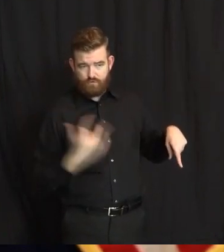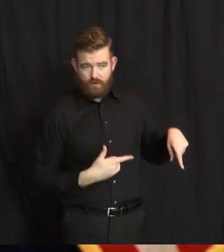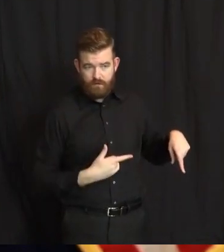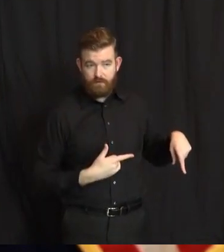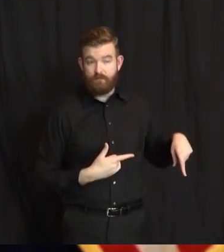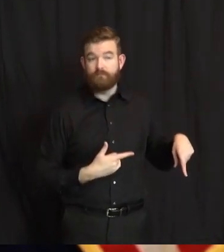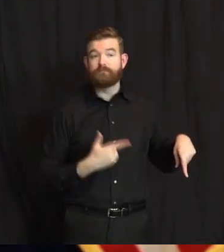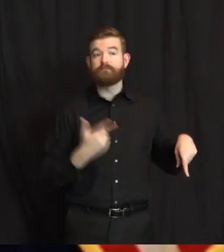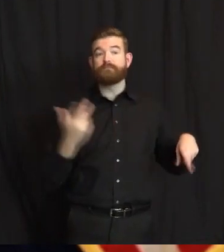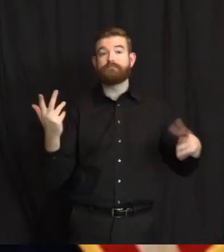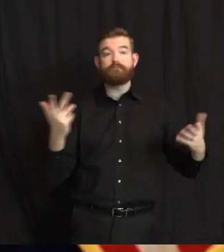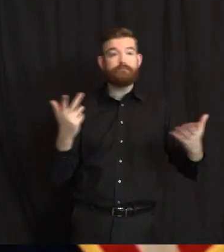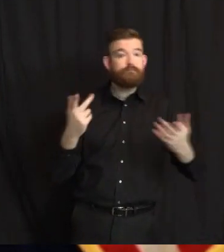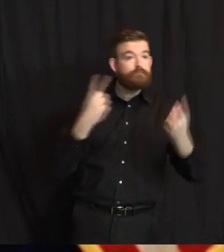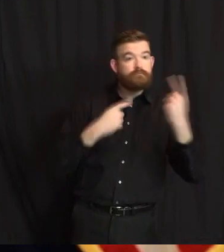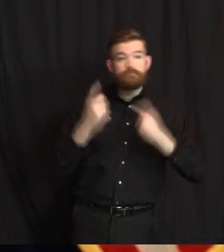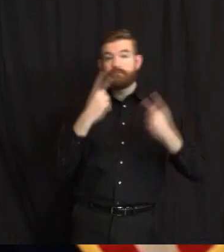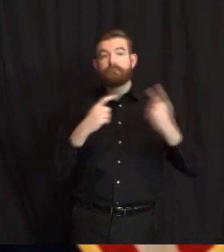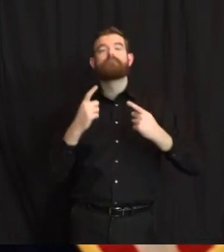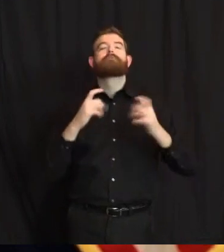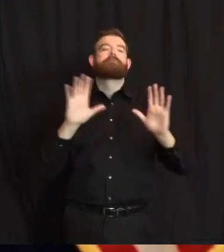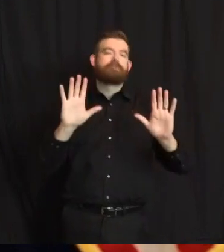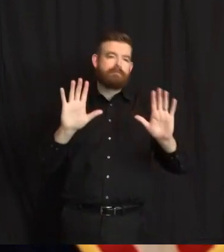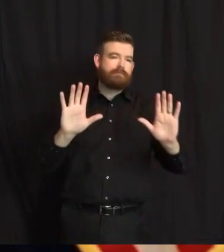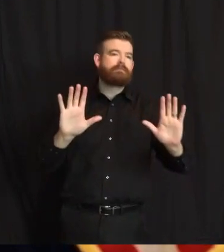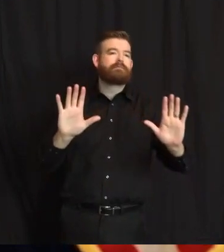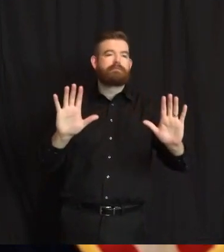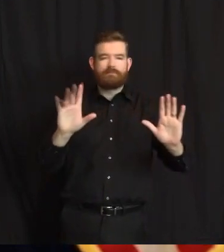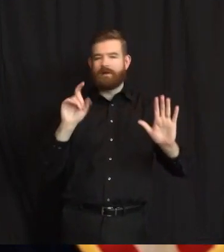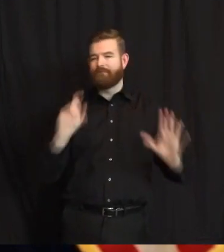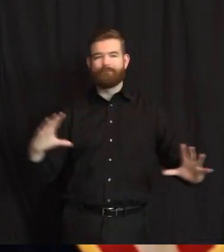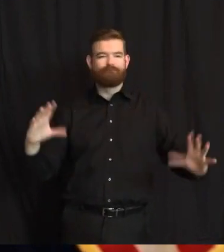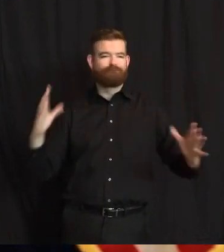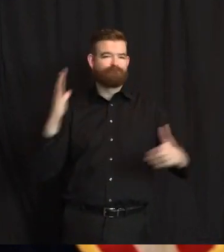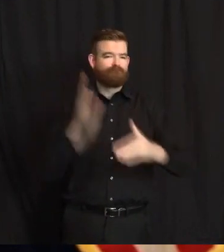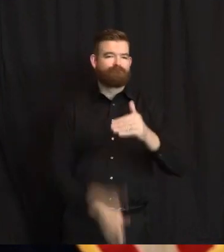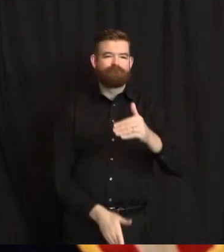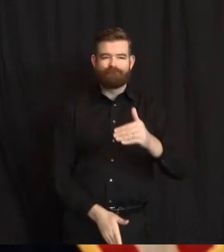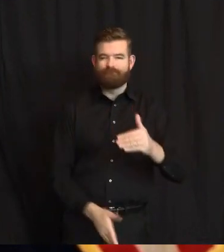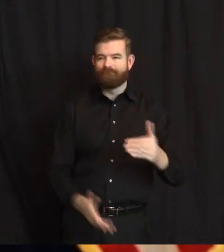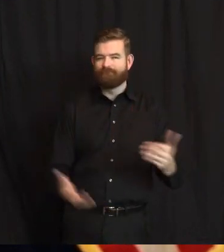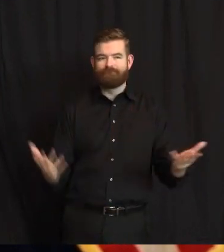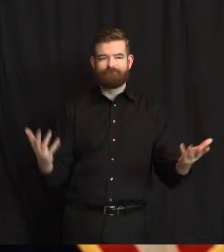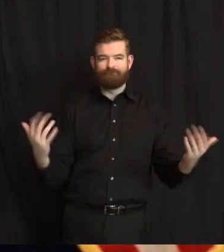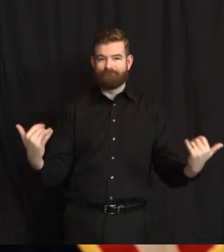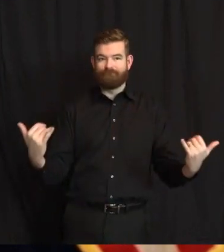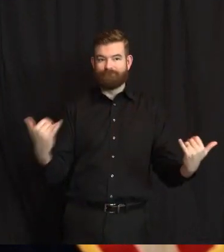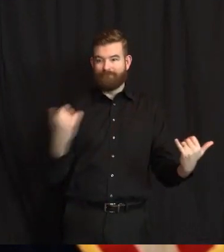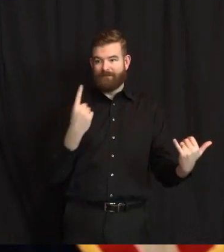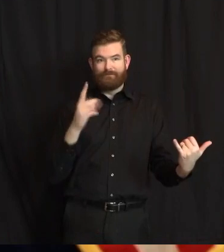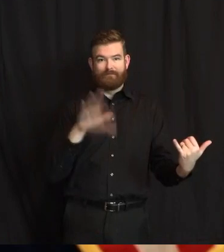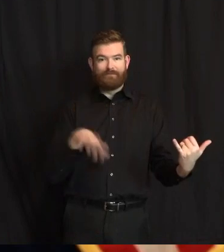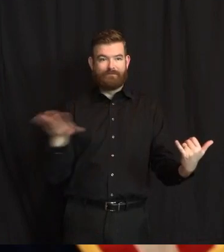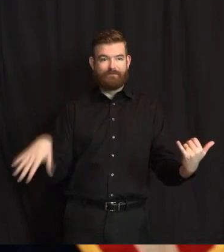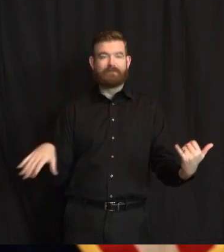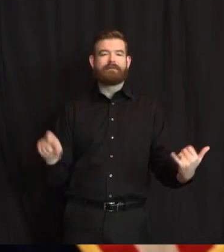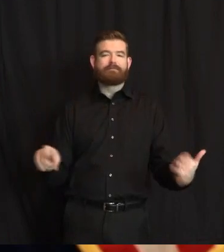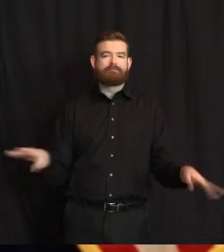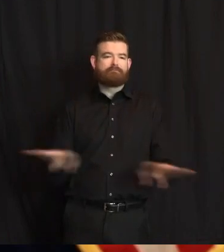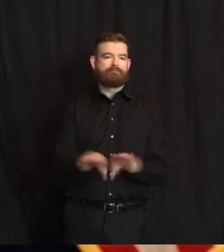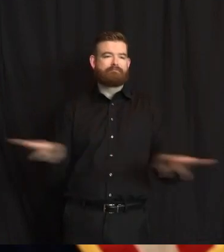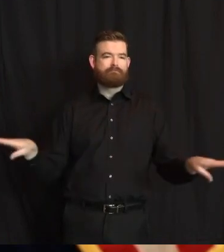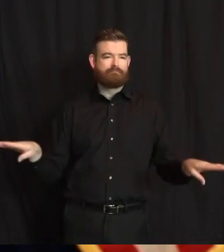do. But we find it imperative to shut down before noon. It's about 5 p.m. right now. Again, Mahan will, correct me if I'm wrong, we'll see